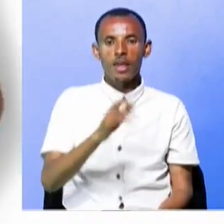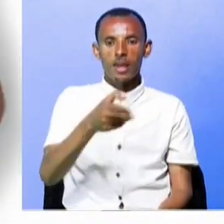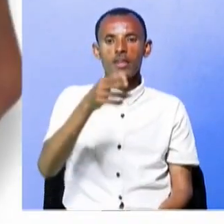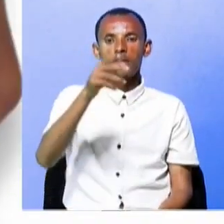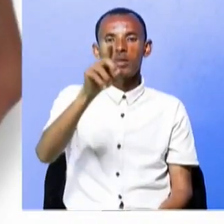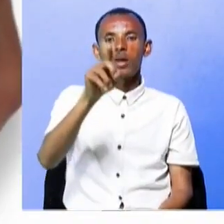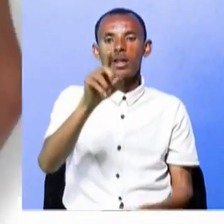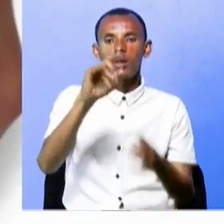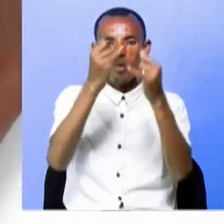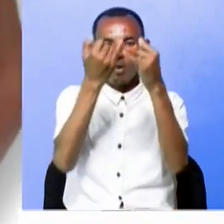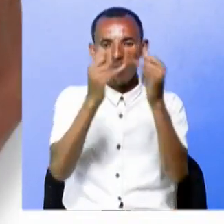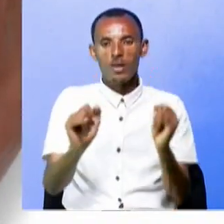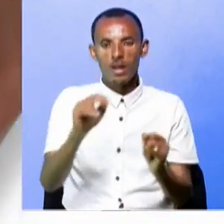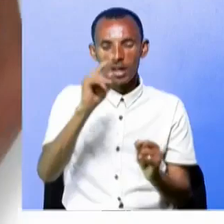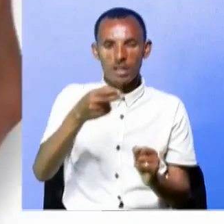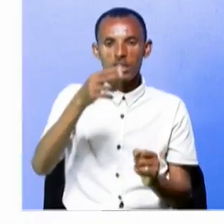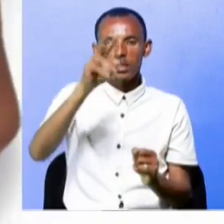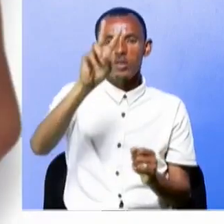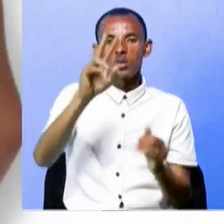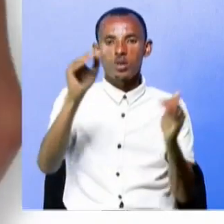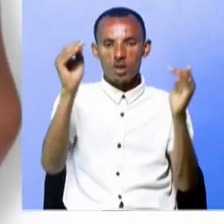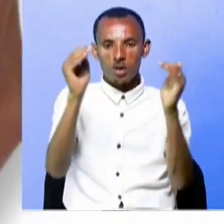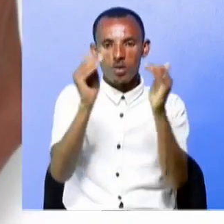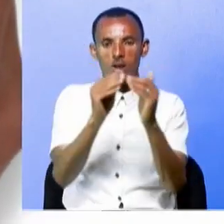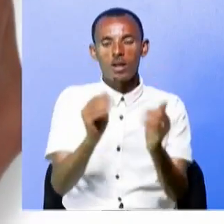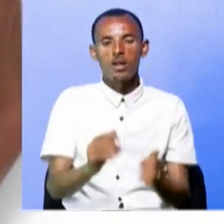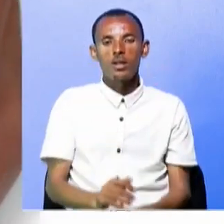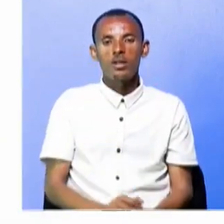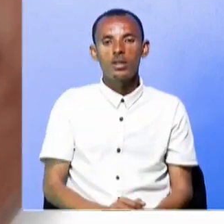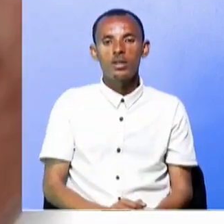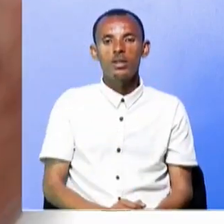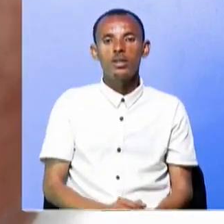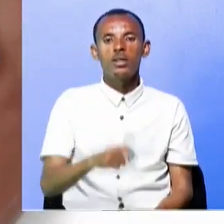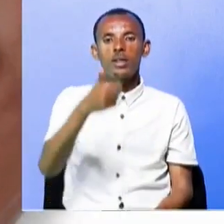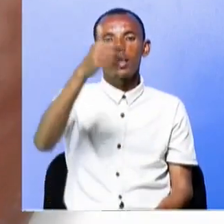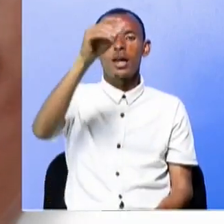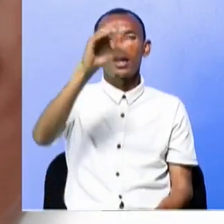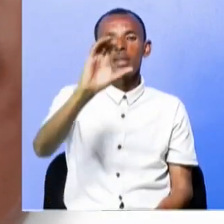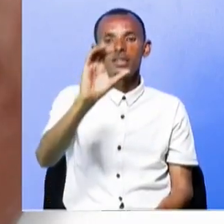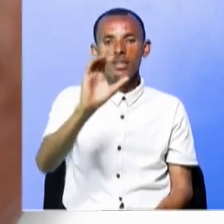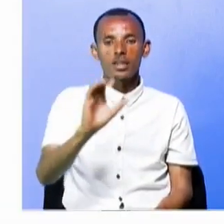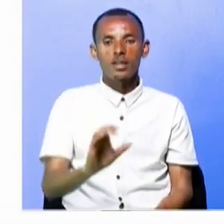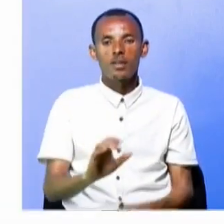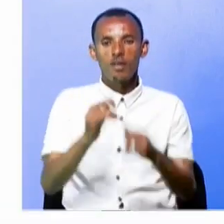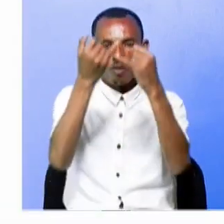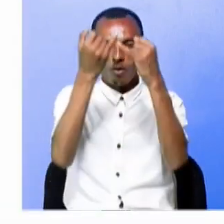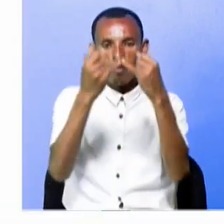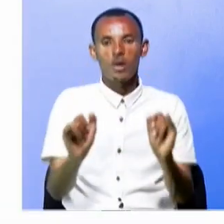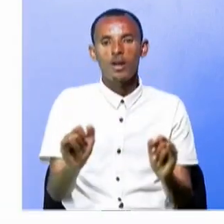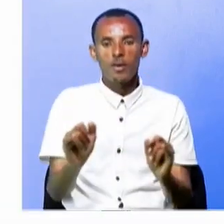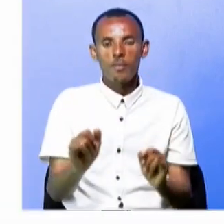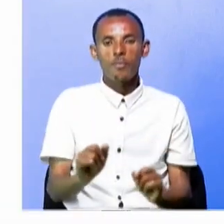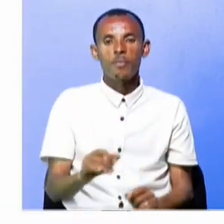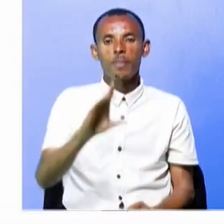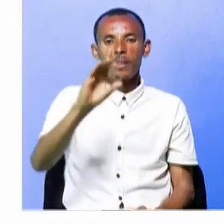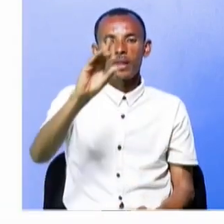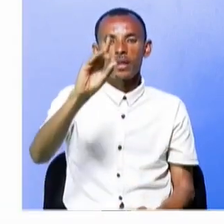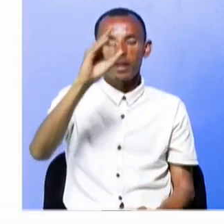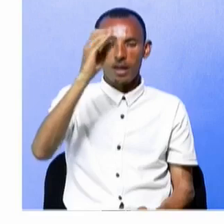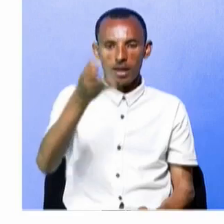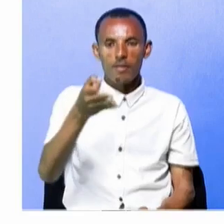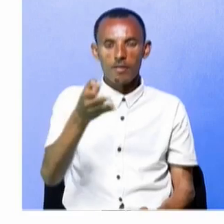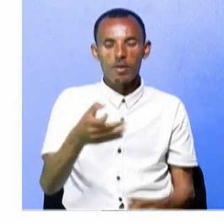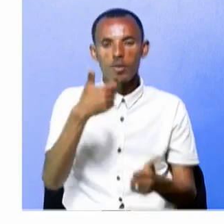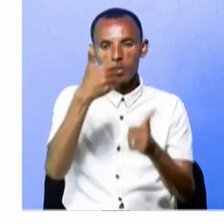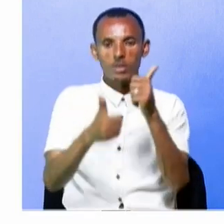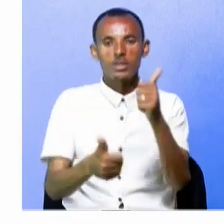H1 over H2 is the same as AC over df,